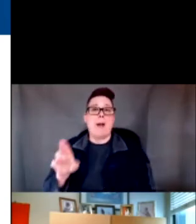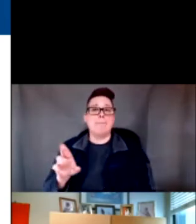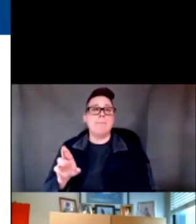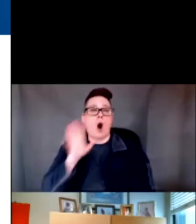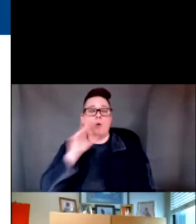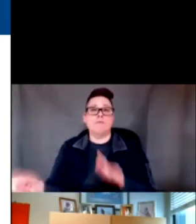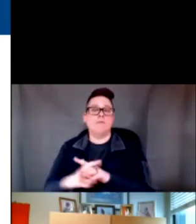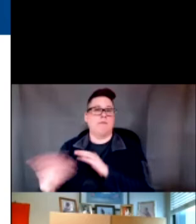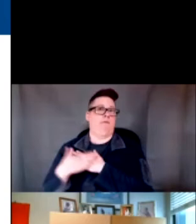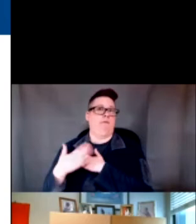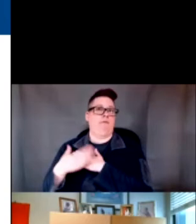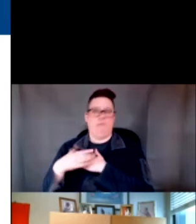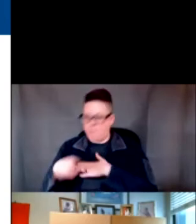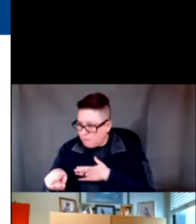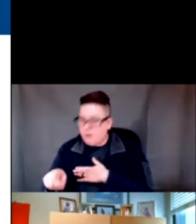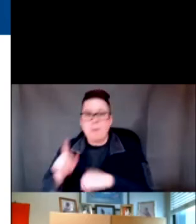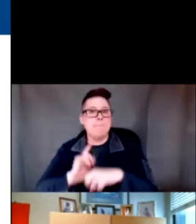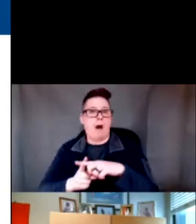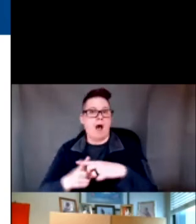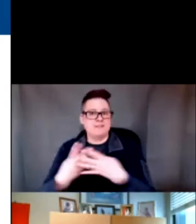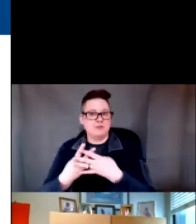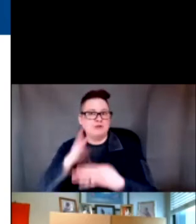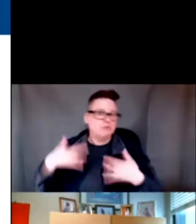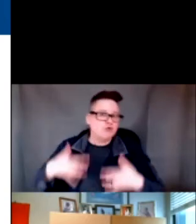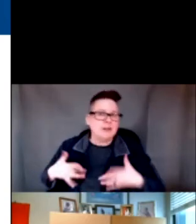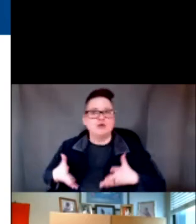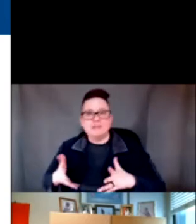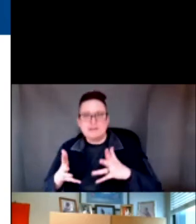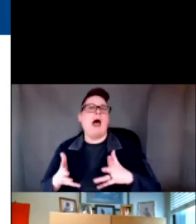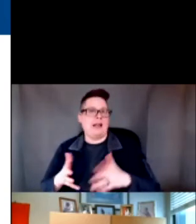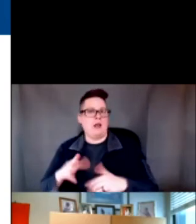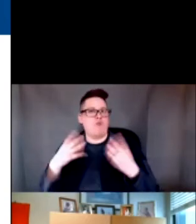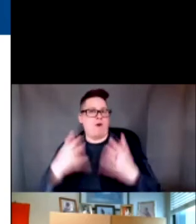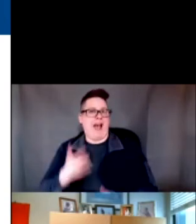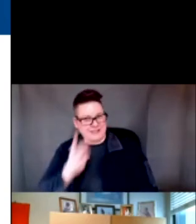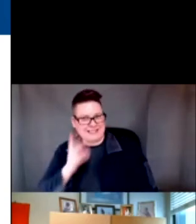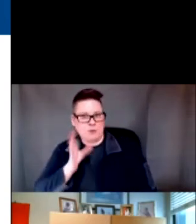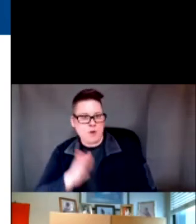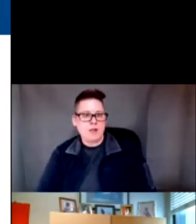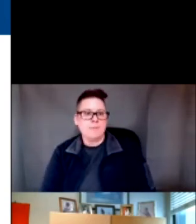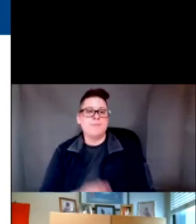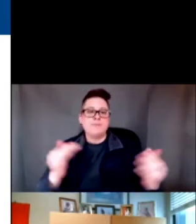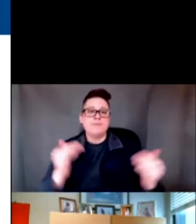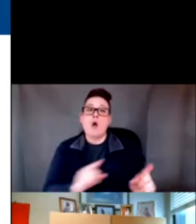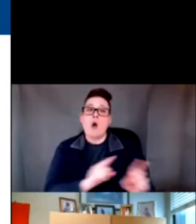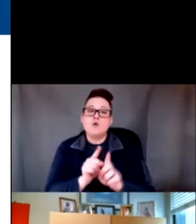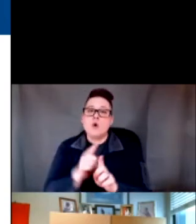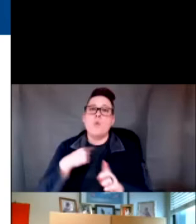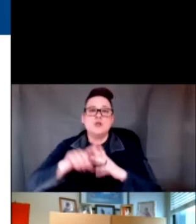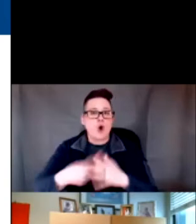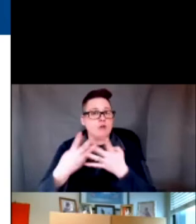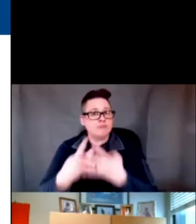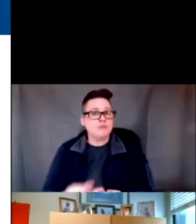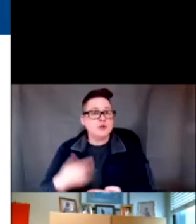record for the provider when there is a positive screen. At this time, we also instituted screening for our GYN patients